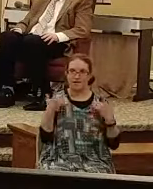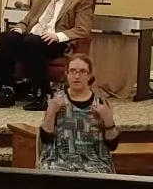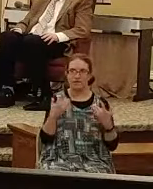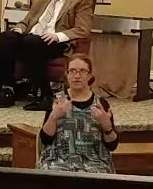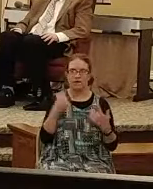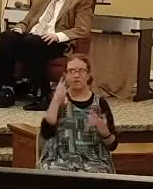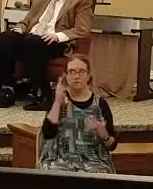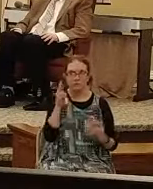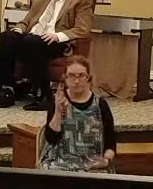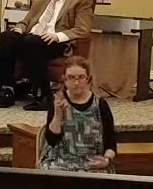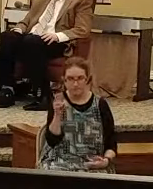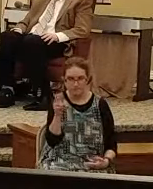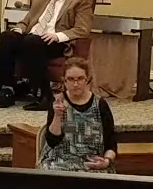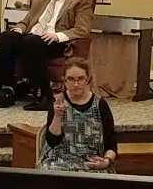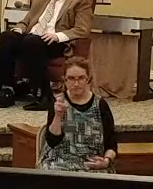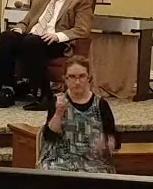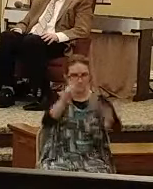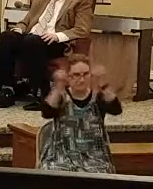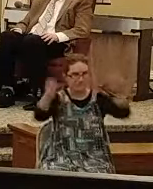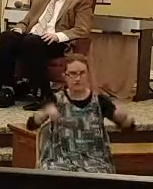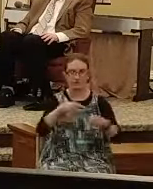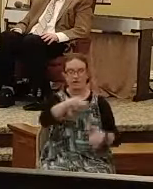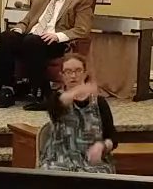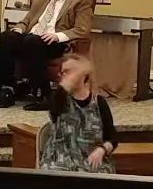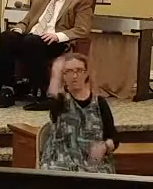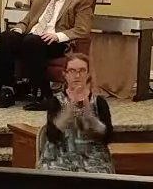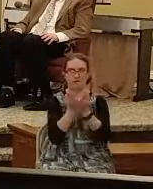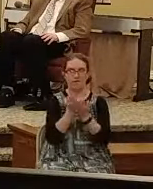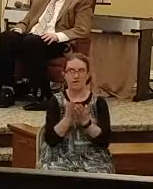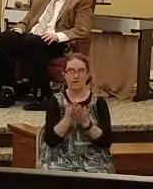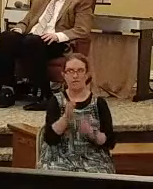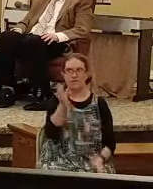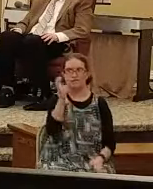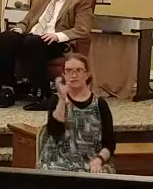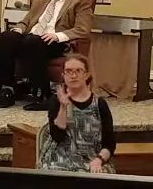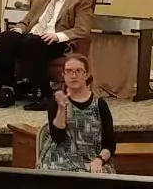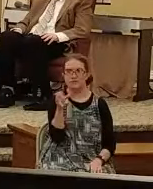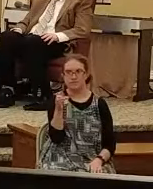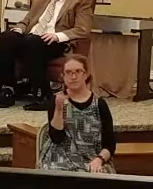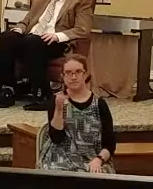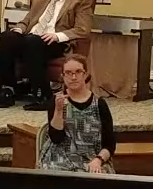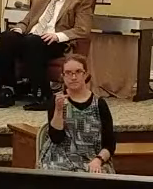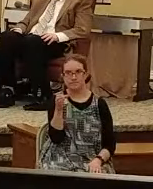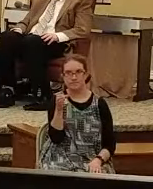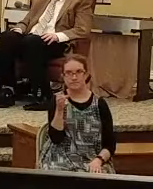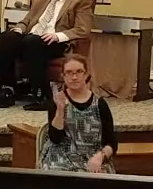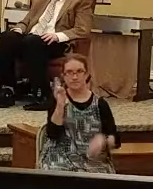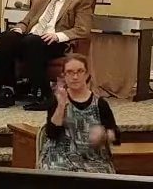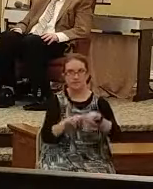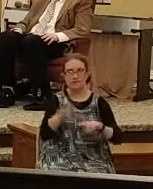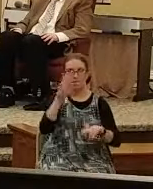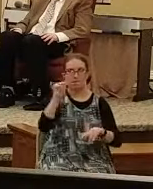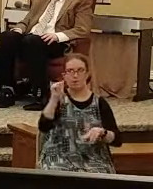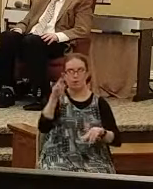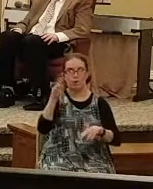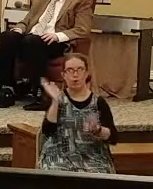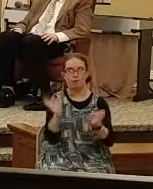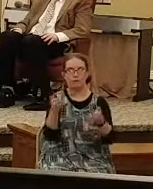And I'm looking at them, pictures of them on Facebook with drinks in their hands and sitting in bar rooms